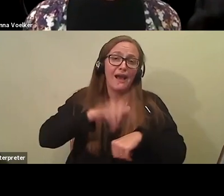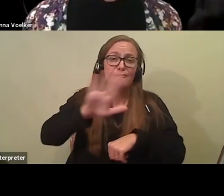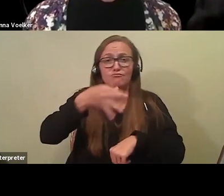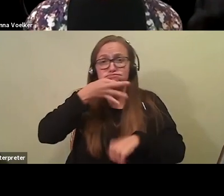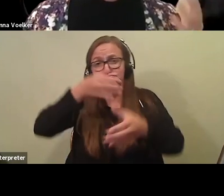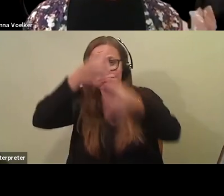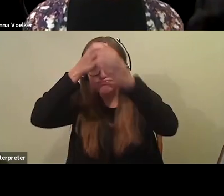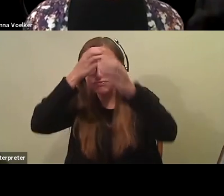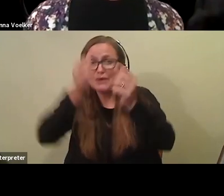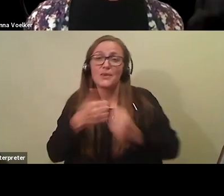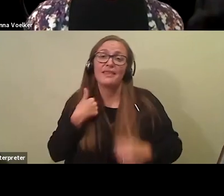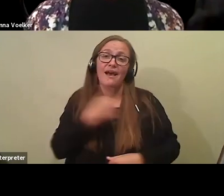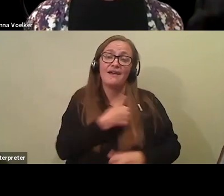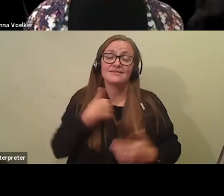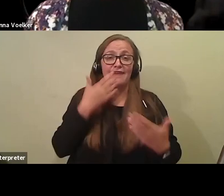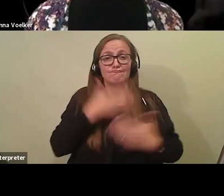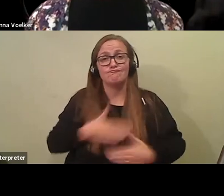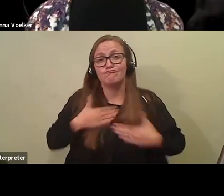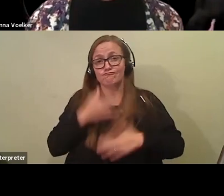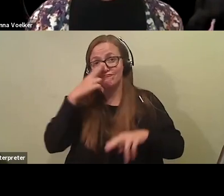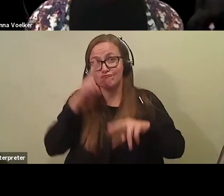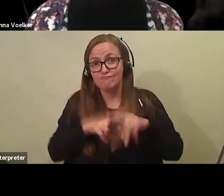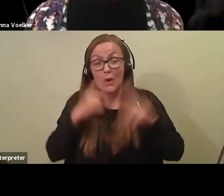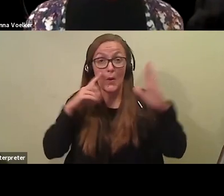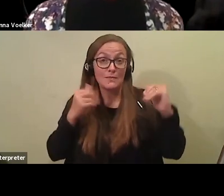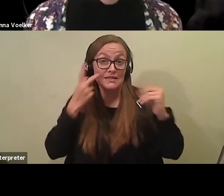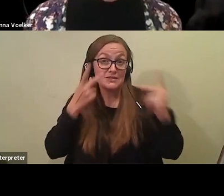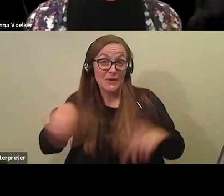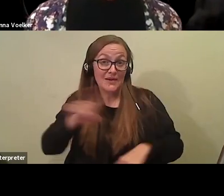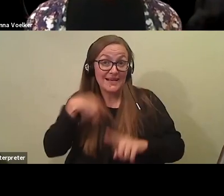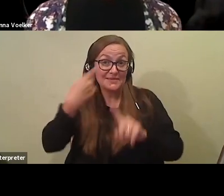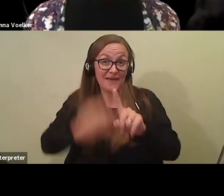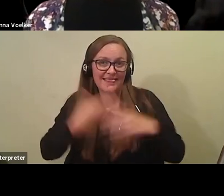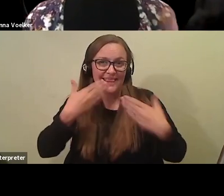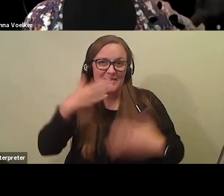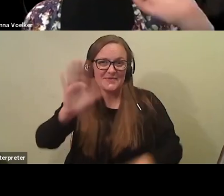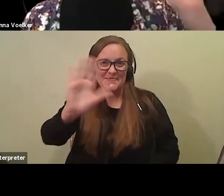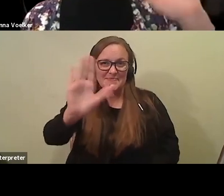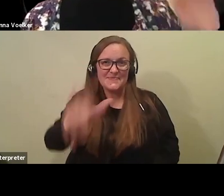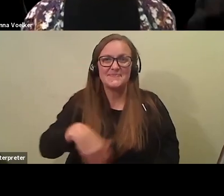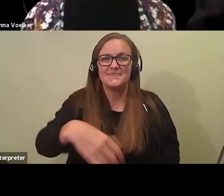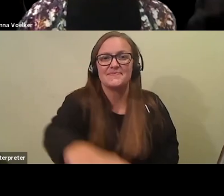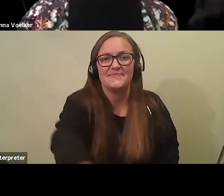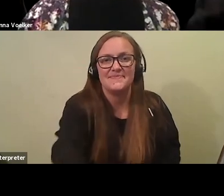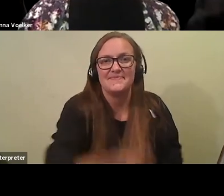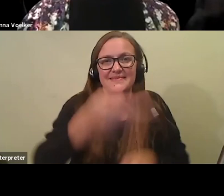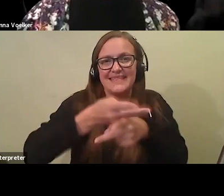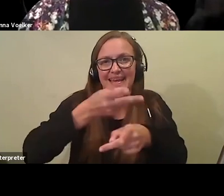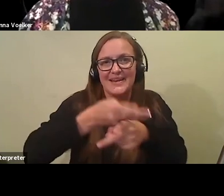us. I had a lot of fun, and I hope to see you all next month. Thank you very much. Take care.